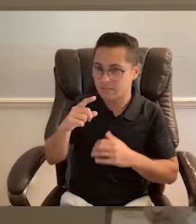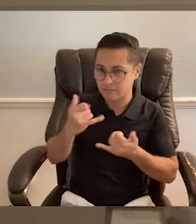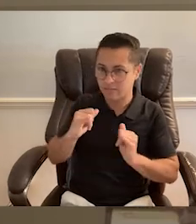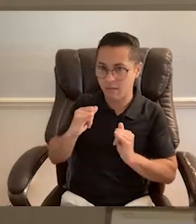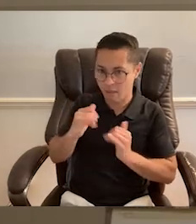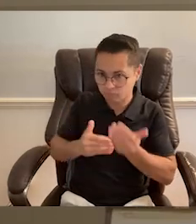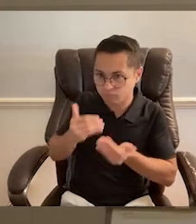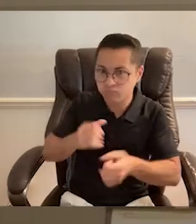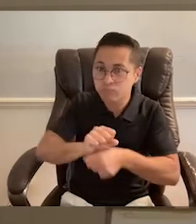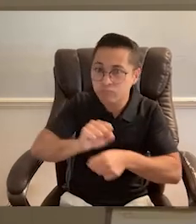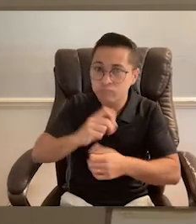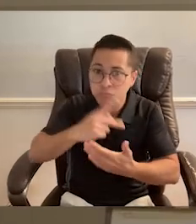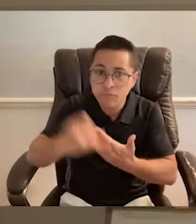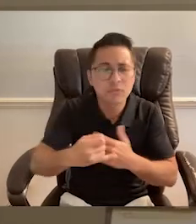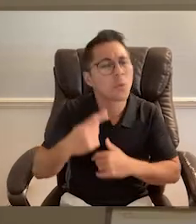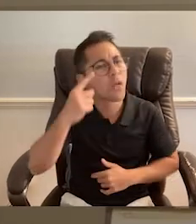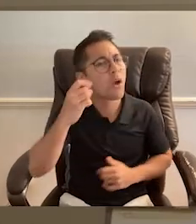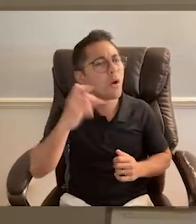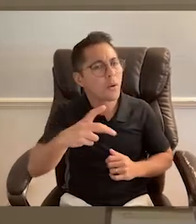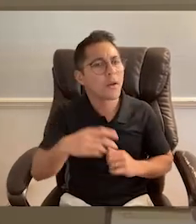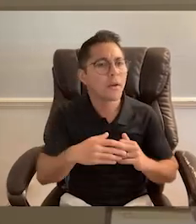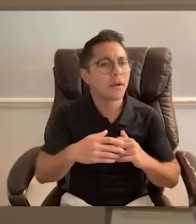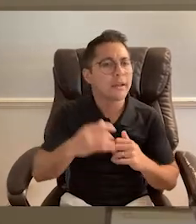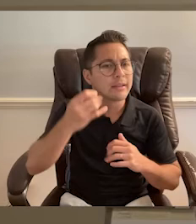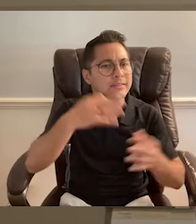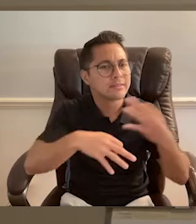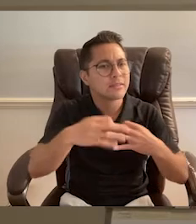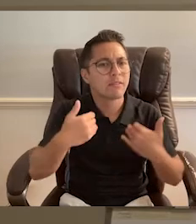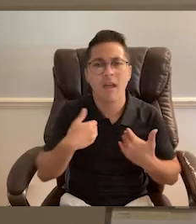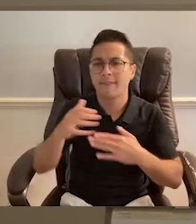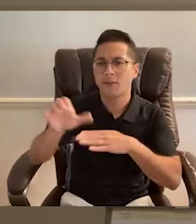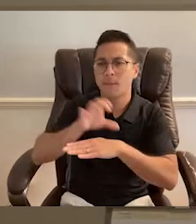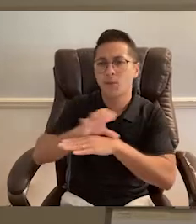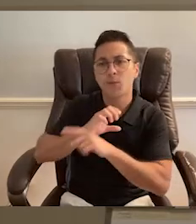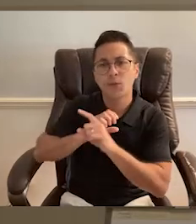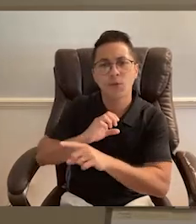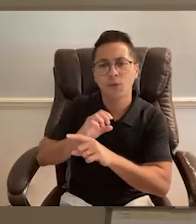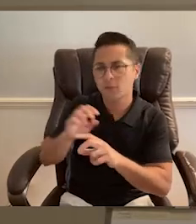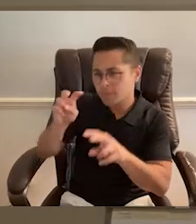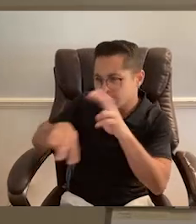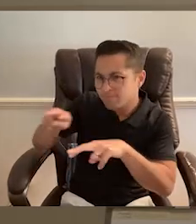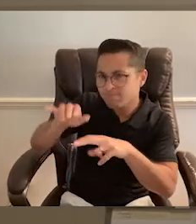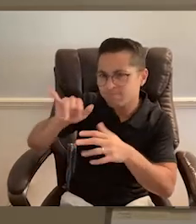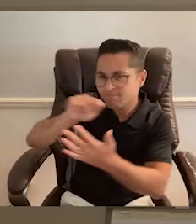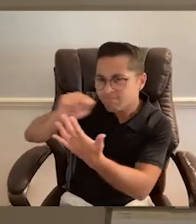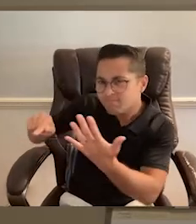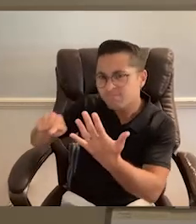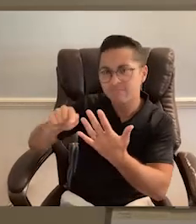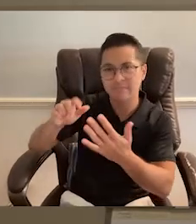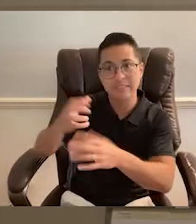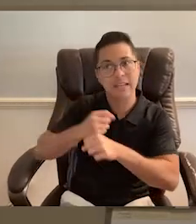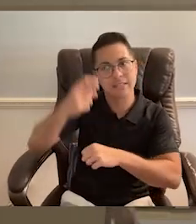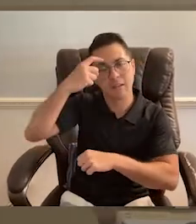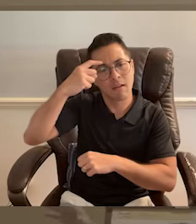right? So that person will be looking at their phone and seeing what's around you. And let's say I want to make coffee. They'll tell you, oh, here, you know, just go forward a little bit,